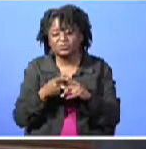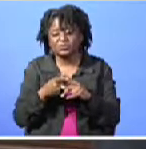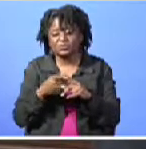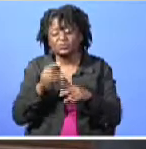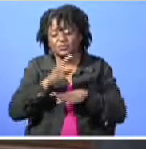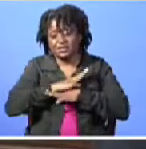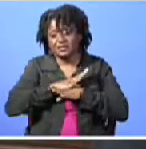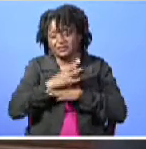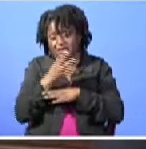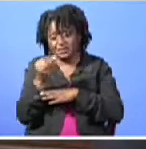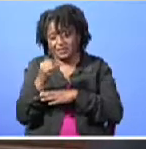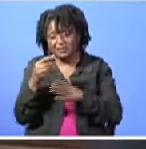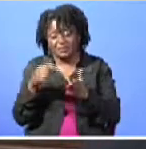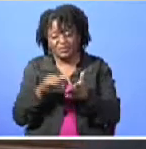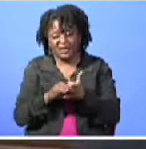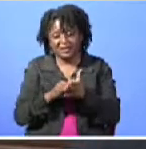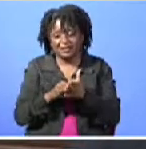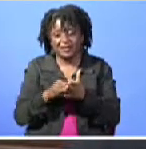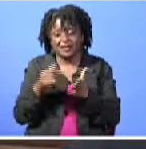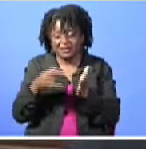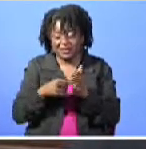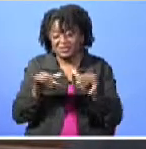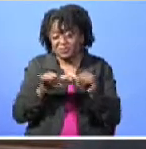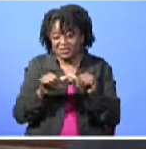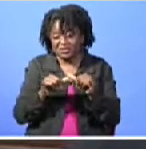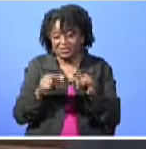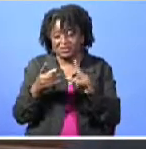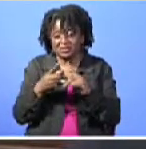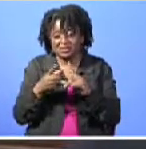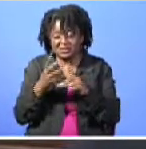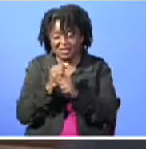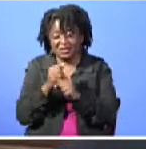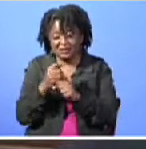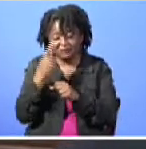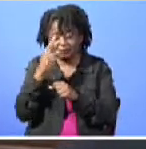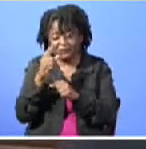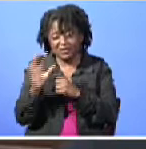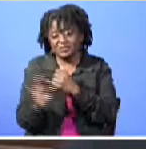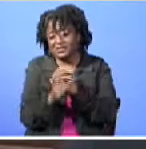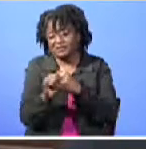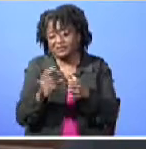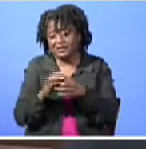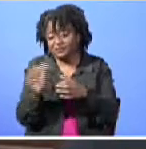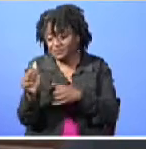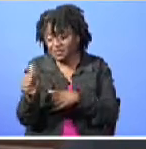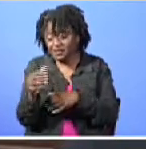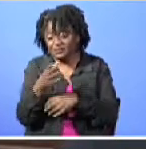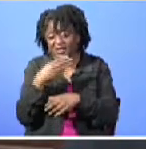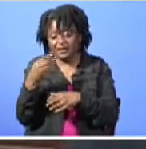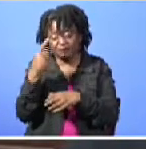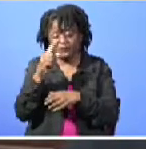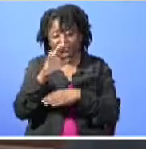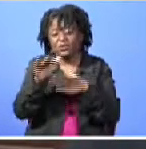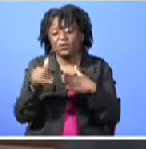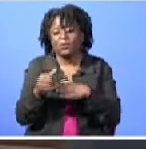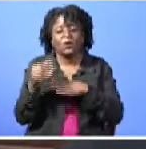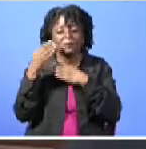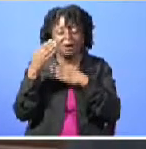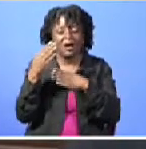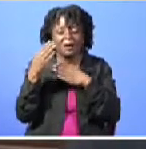ensure the safety not only of themselves, but ensure the safety and the survival of the entire Bahamas and the